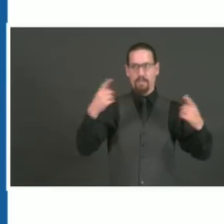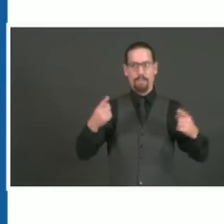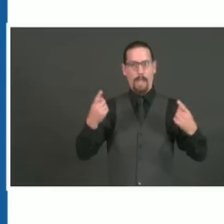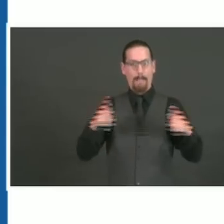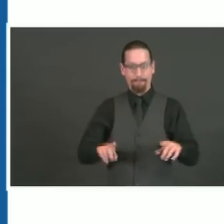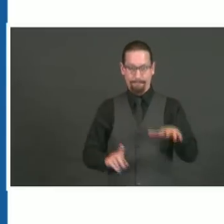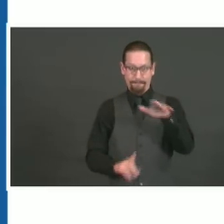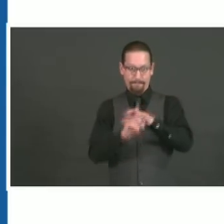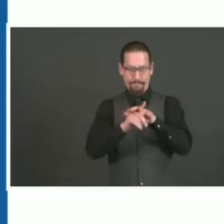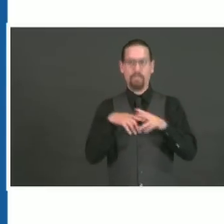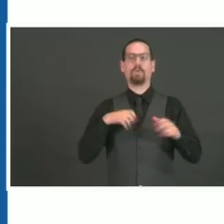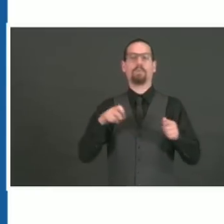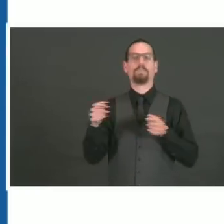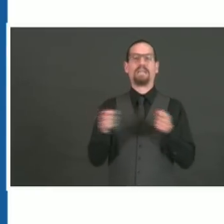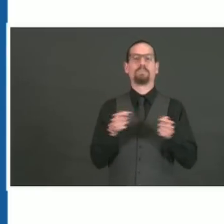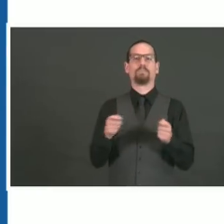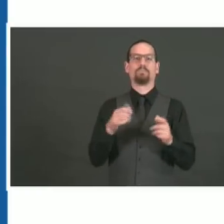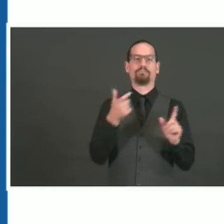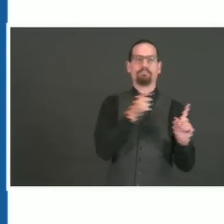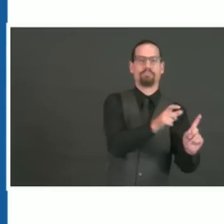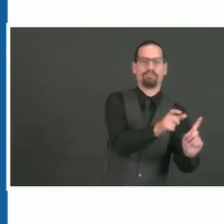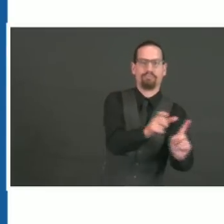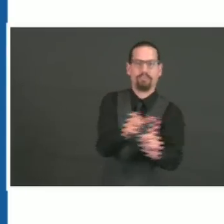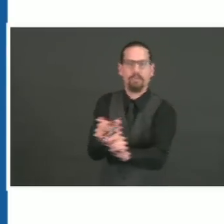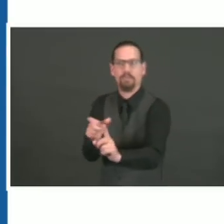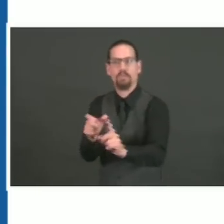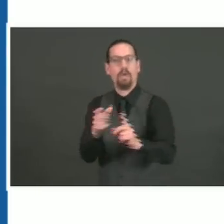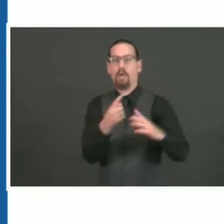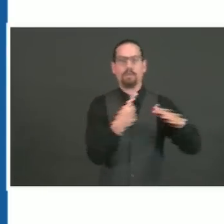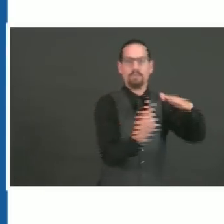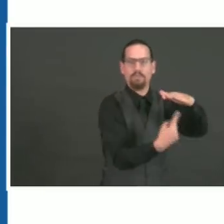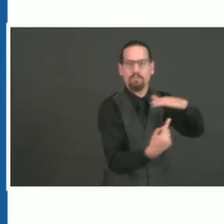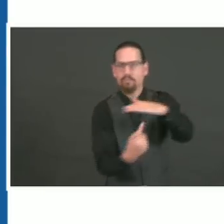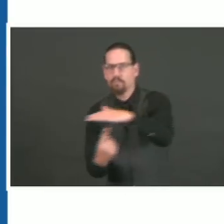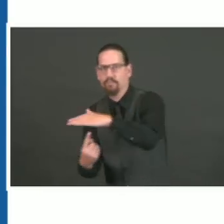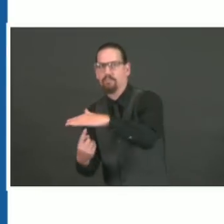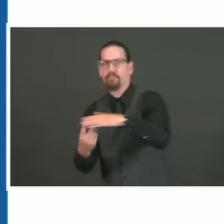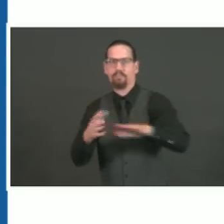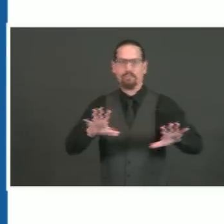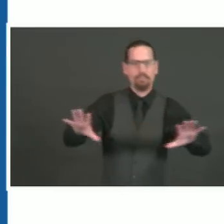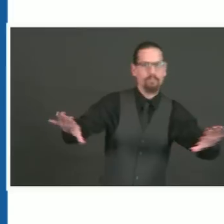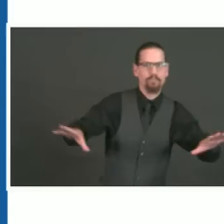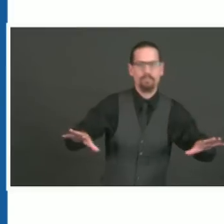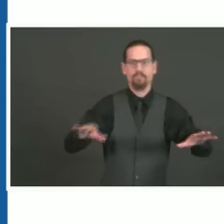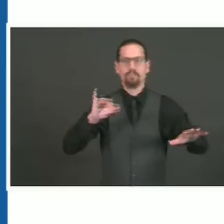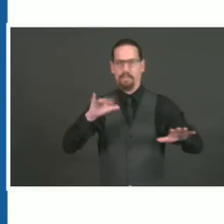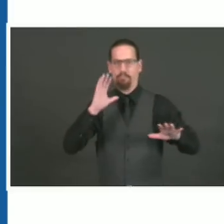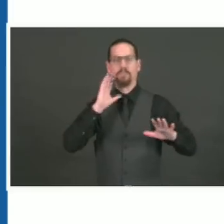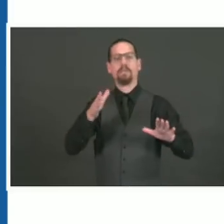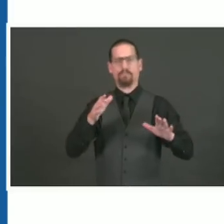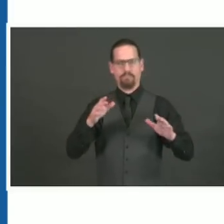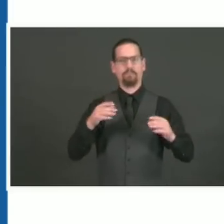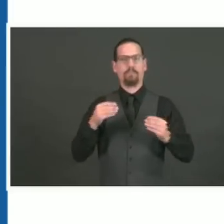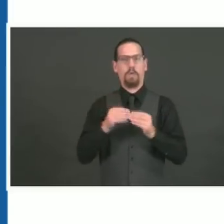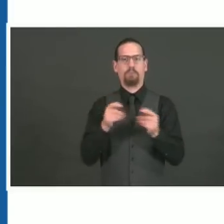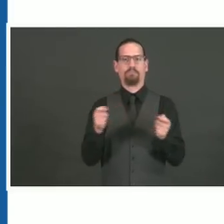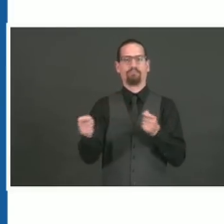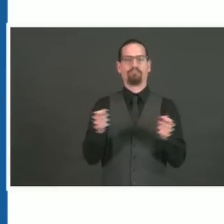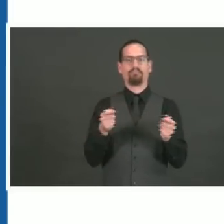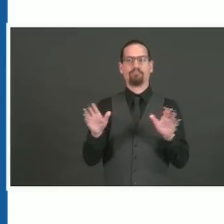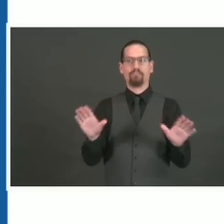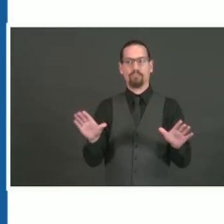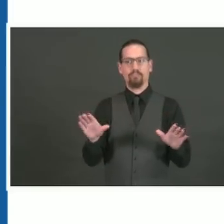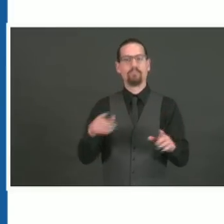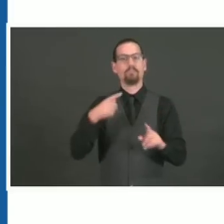cases and quarantine the contacts. In that instance, we would also bring in a team from the Department of